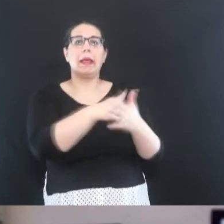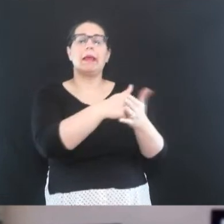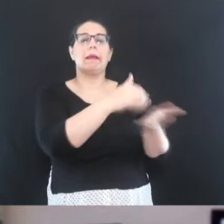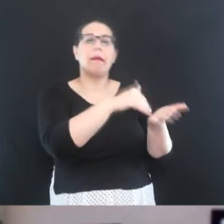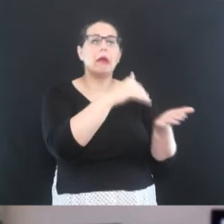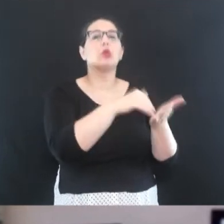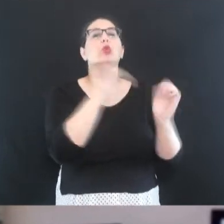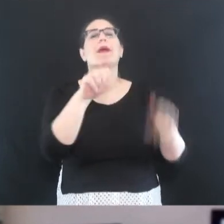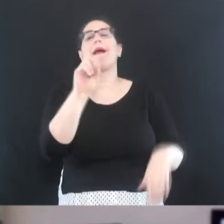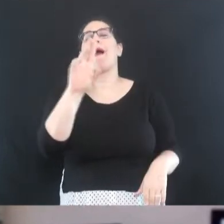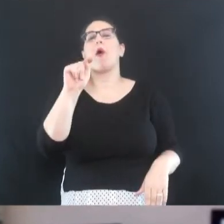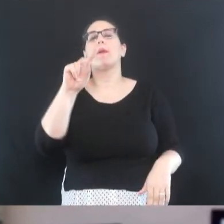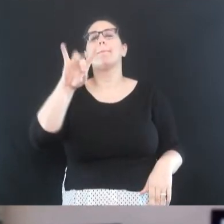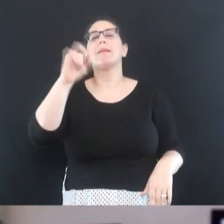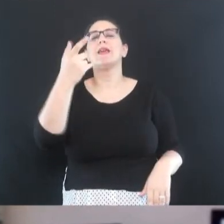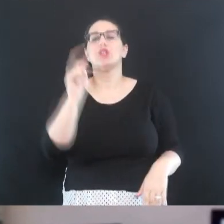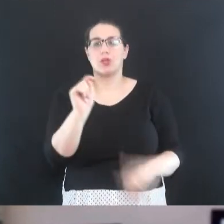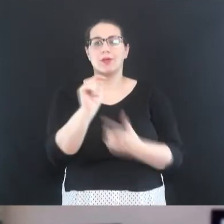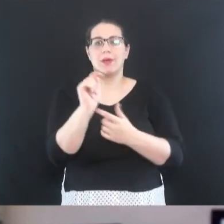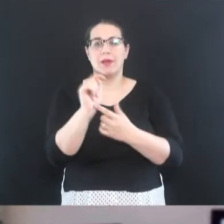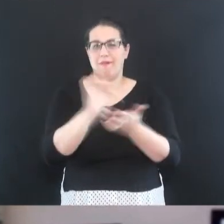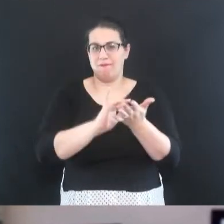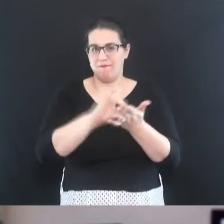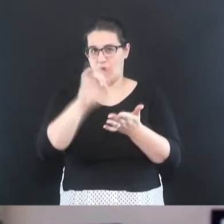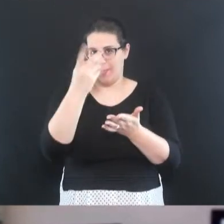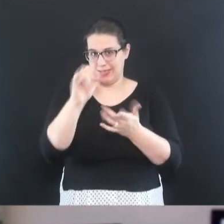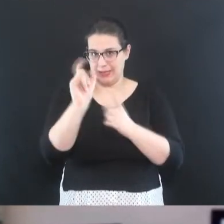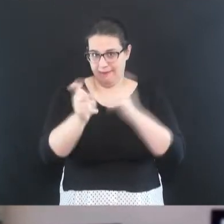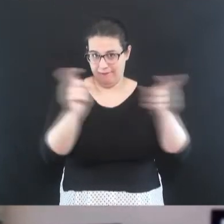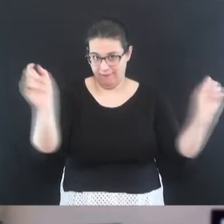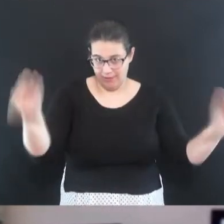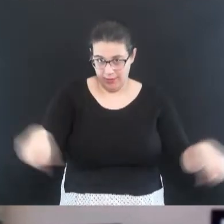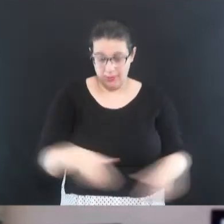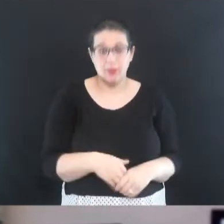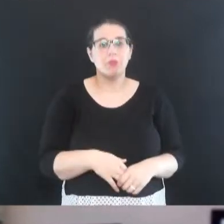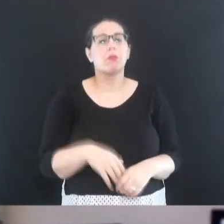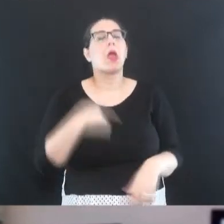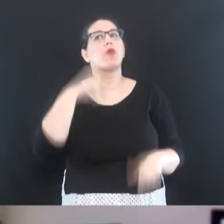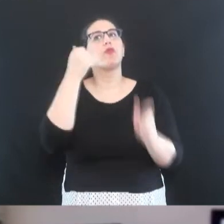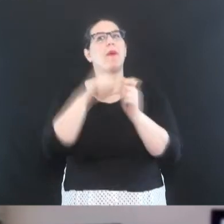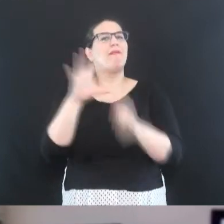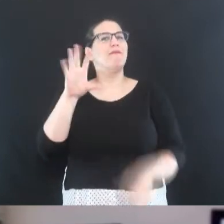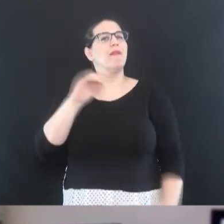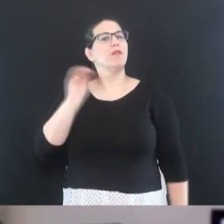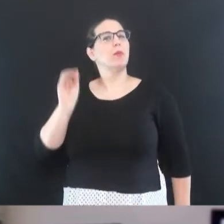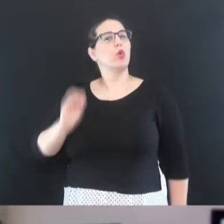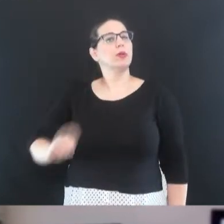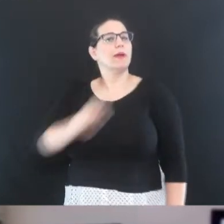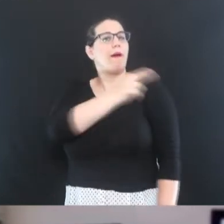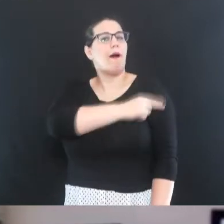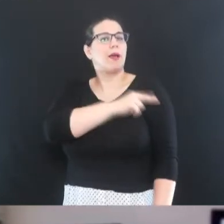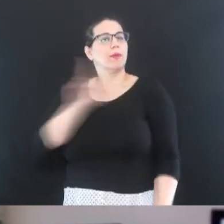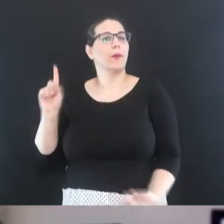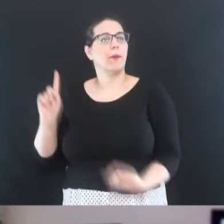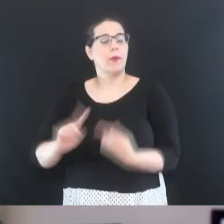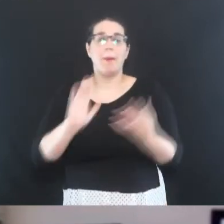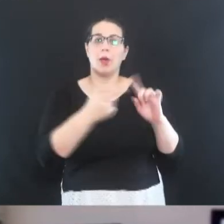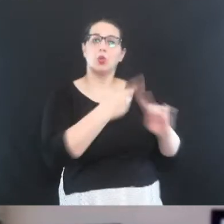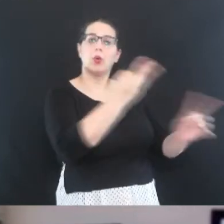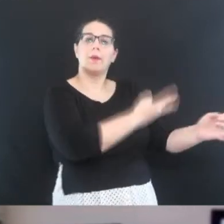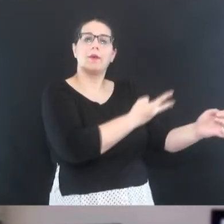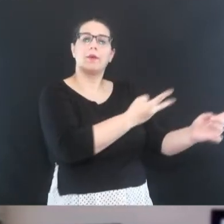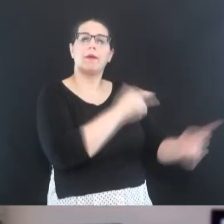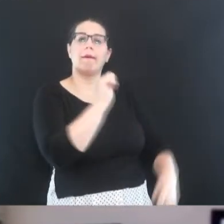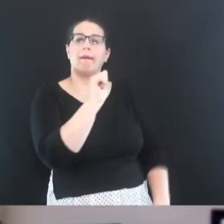lot easier. Now remember, the benefit though is about 50% reduction in hospitalization versus the monoclonal antibodies,